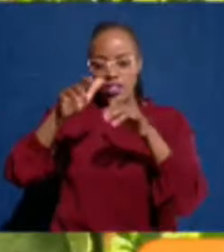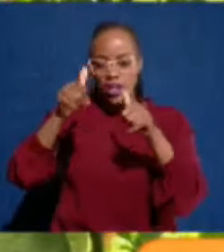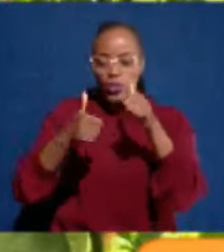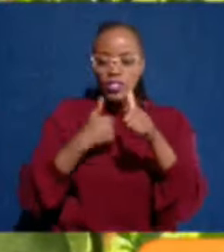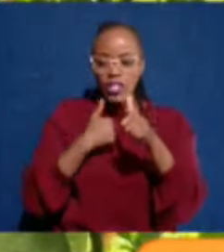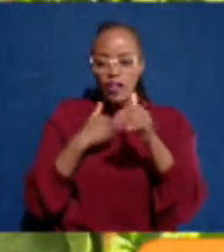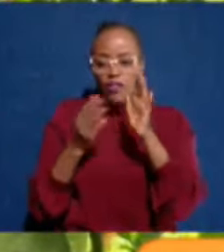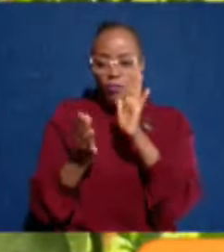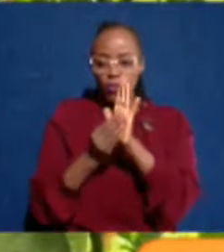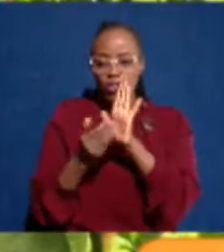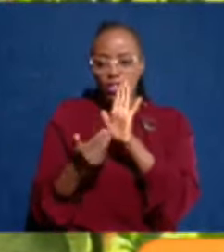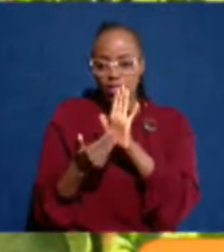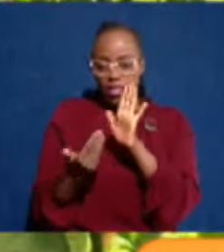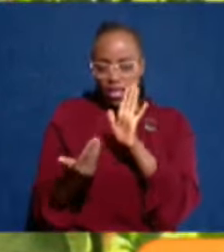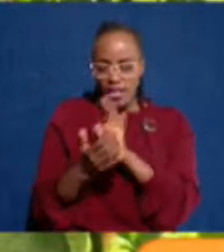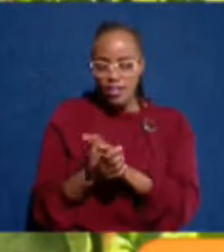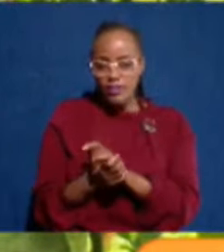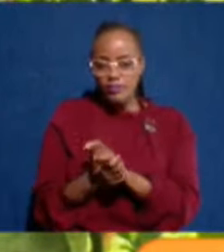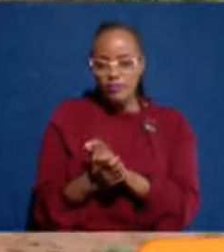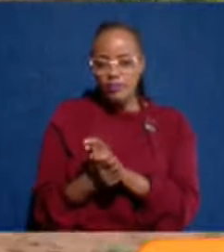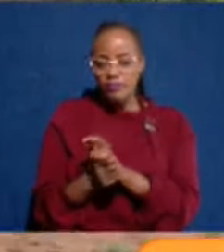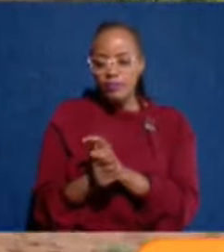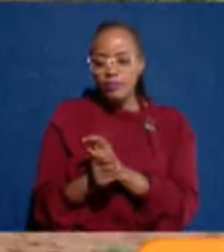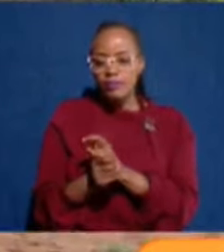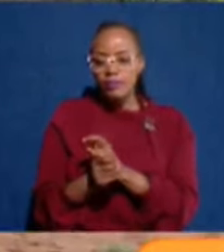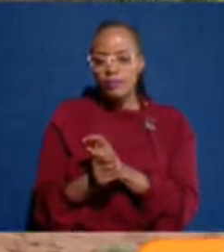their feeding habits.